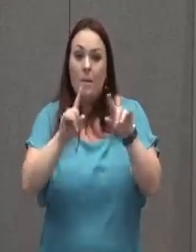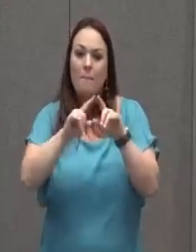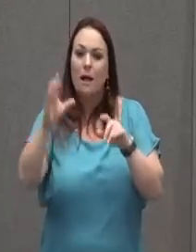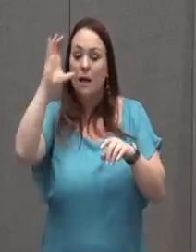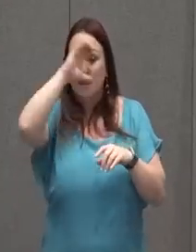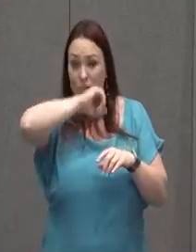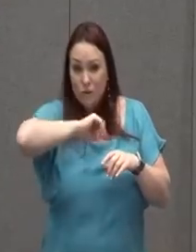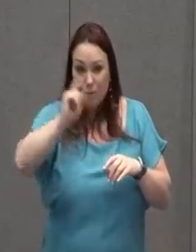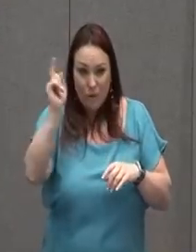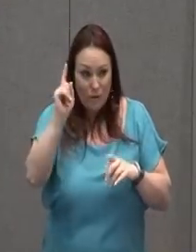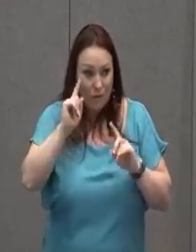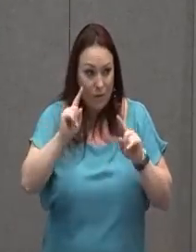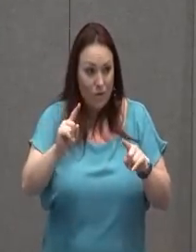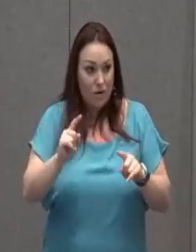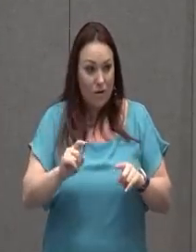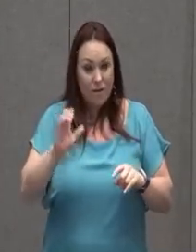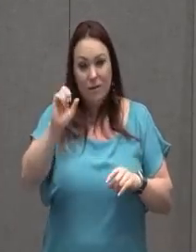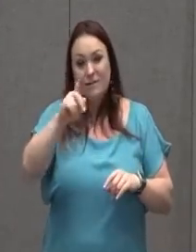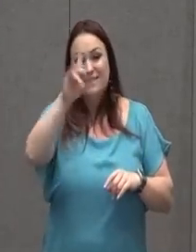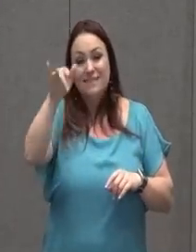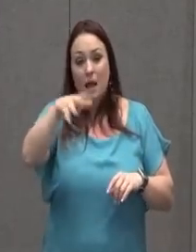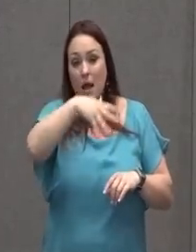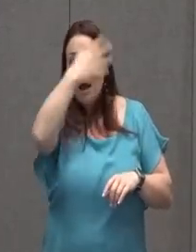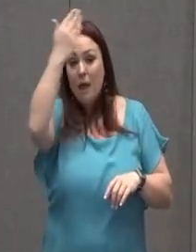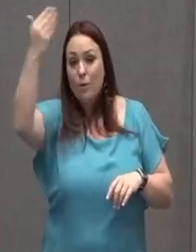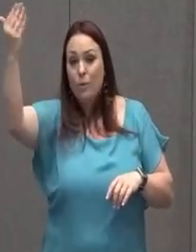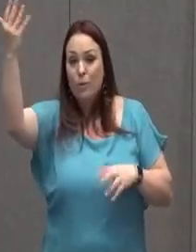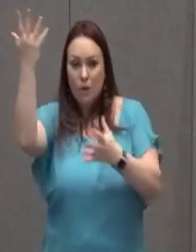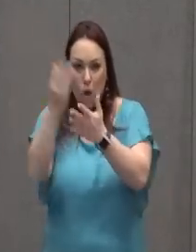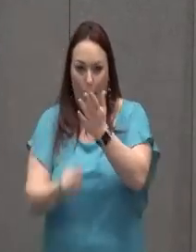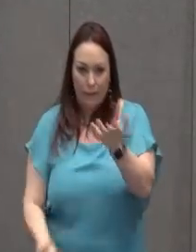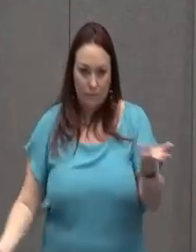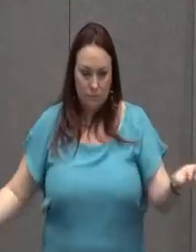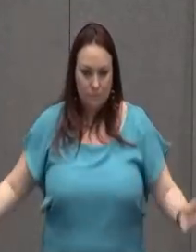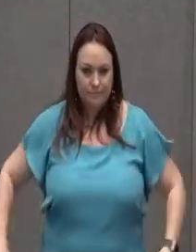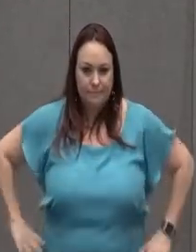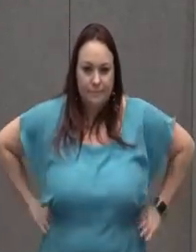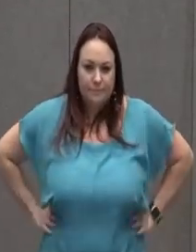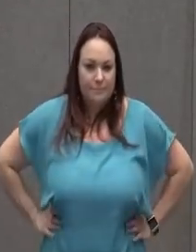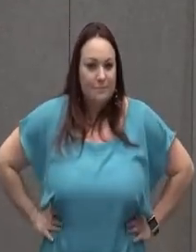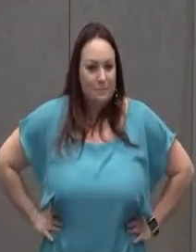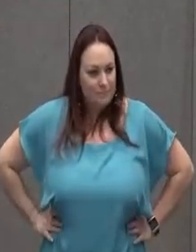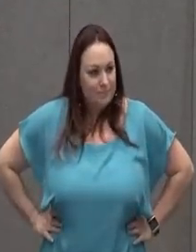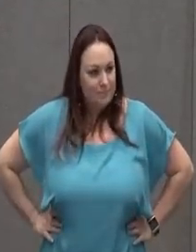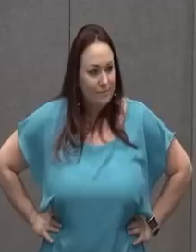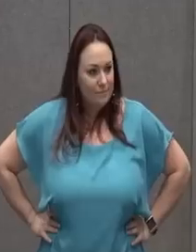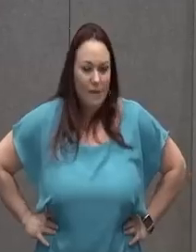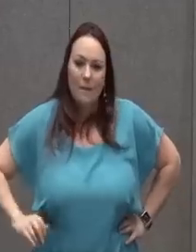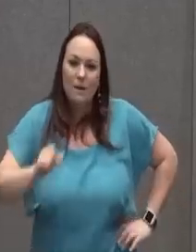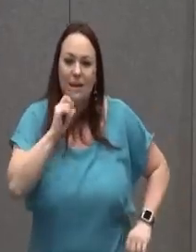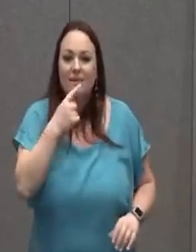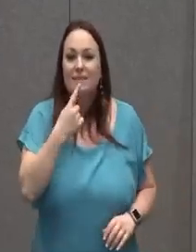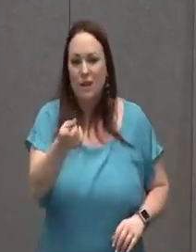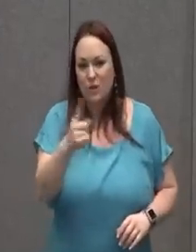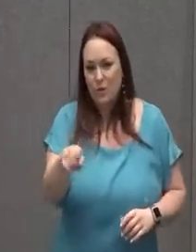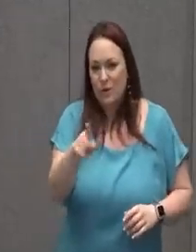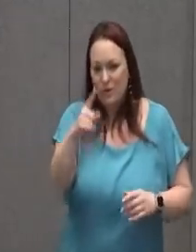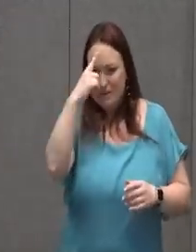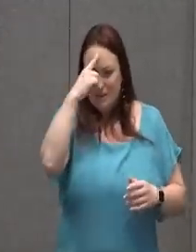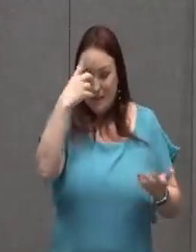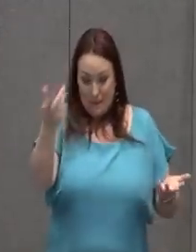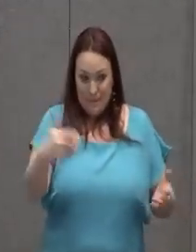are they now? The sky is gone? The sky is gone. I don't know. No, okay, I'm not going to tell you. What do you think out